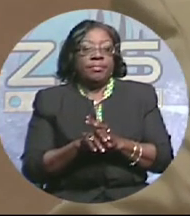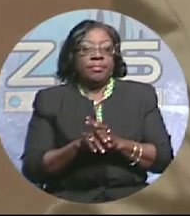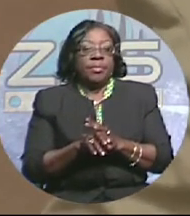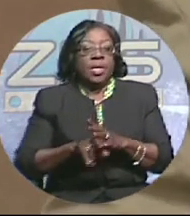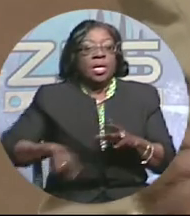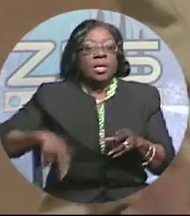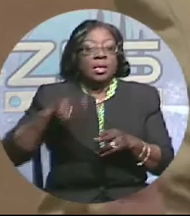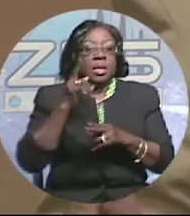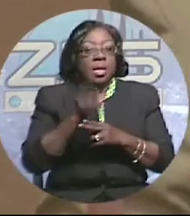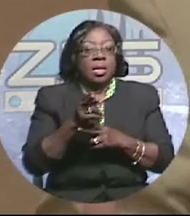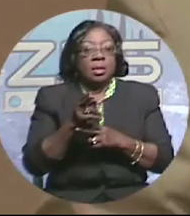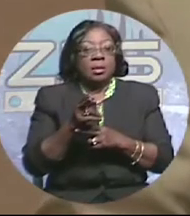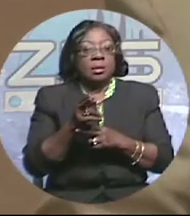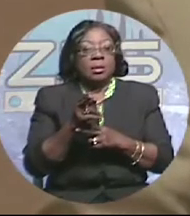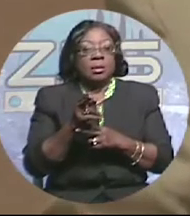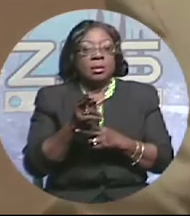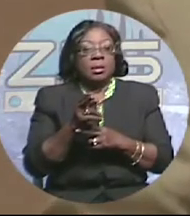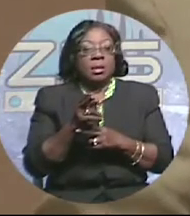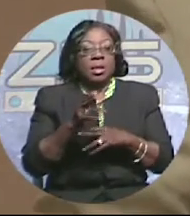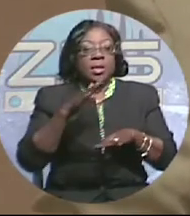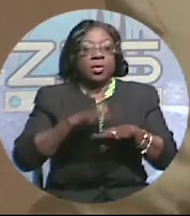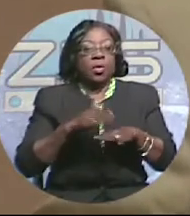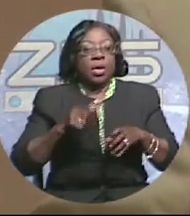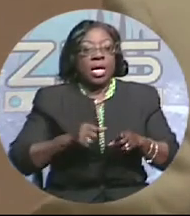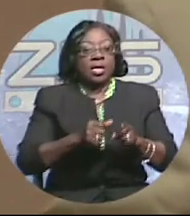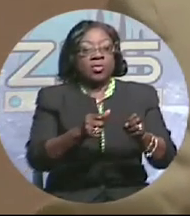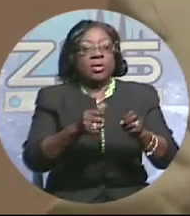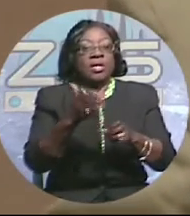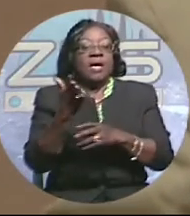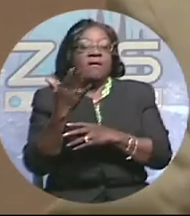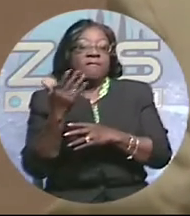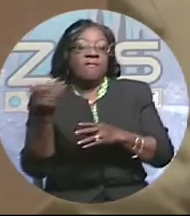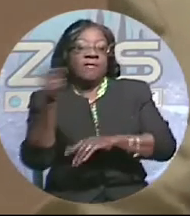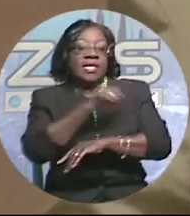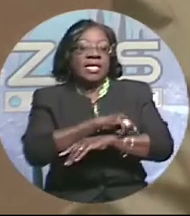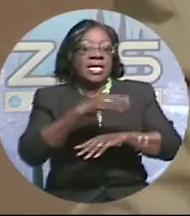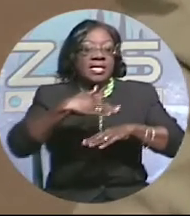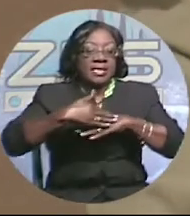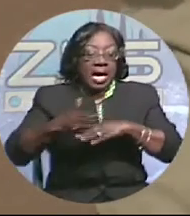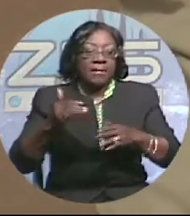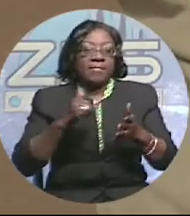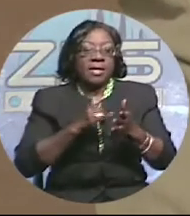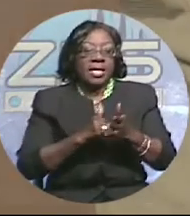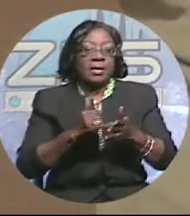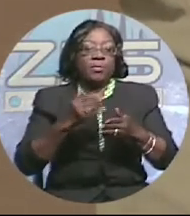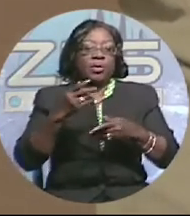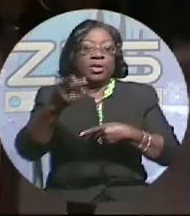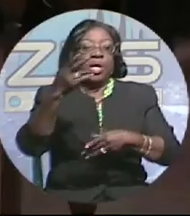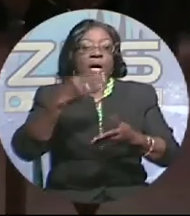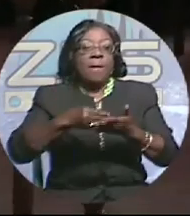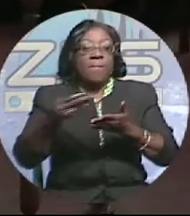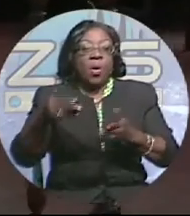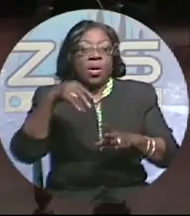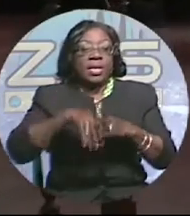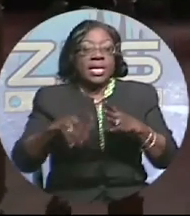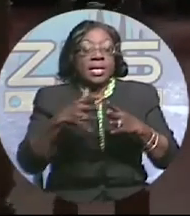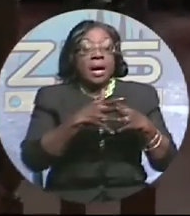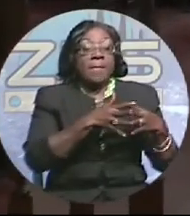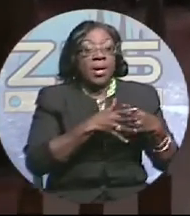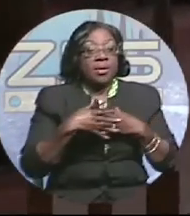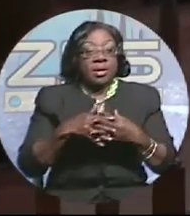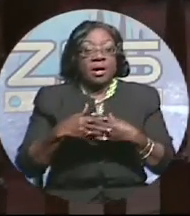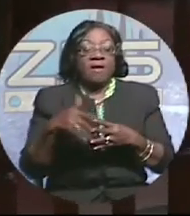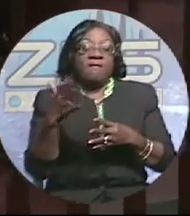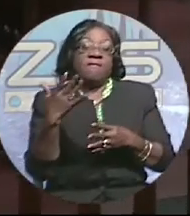That gun was on our streets 15 days thereafter. That is what is called a short time to crime. The Royal Bahamas Police